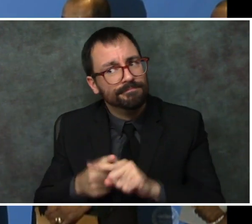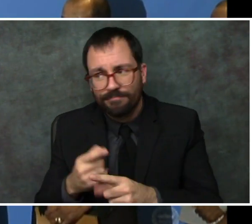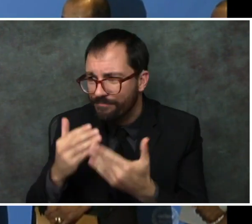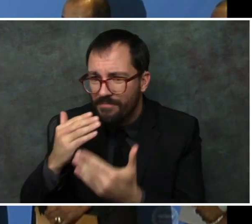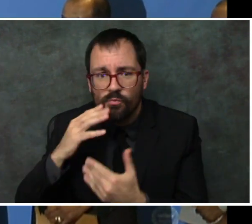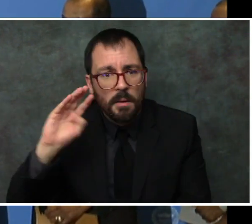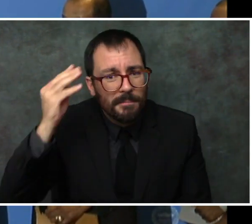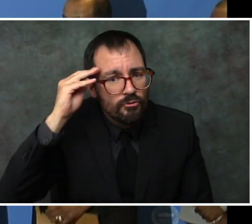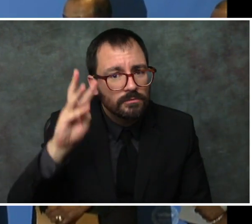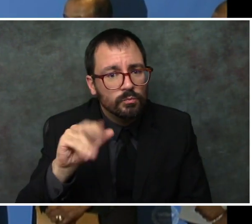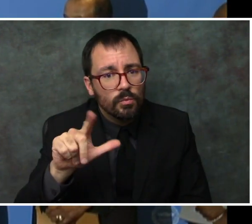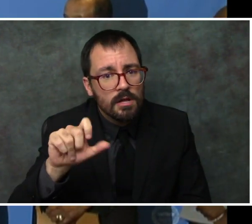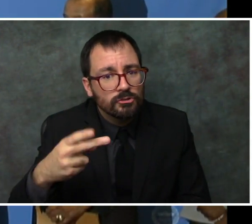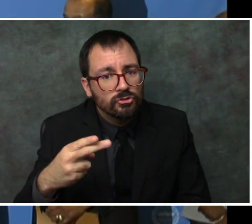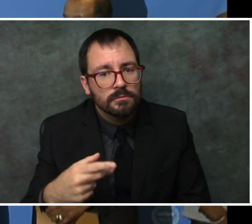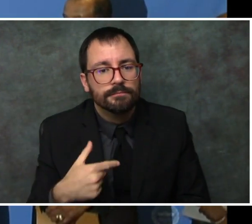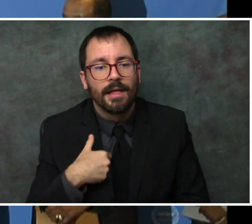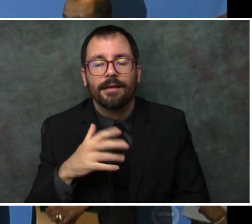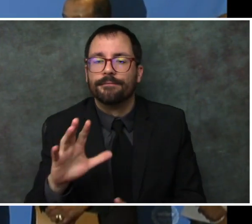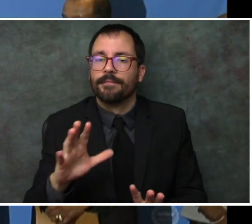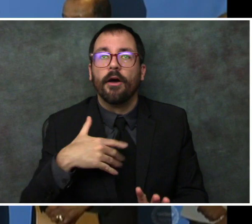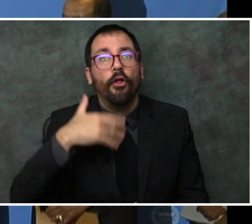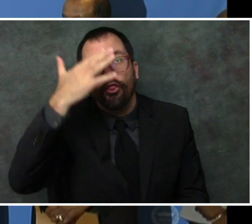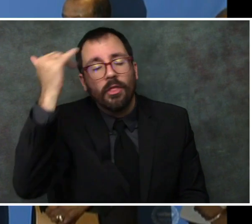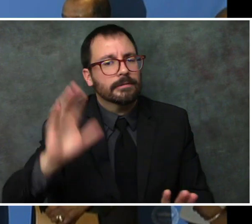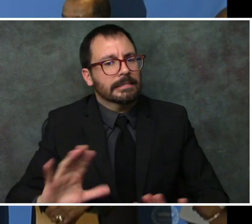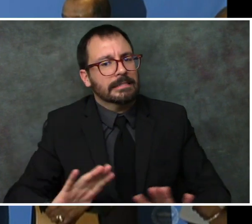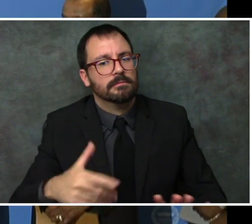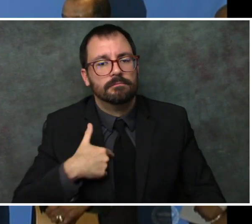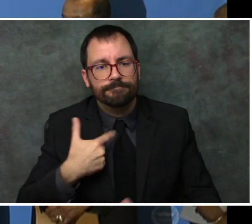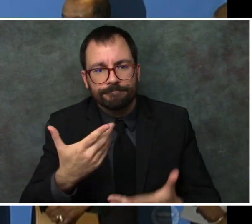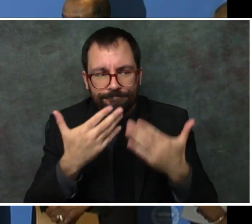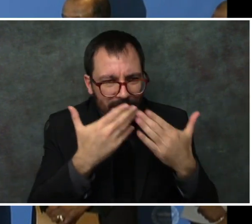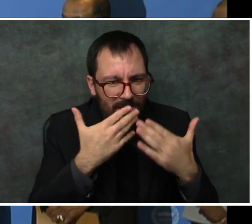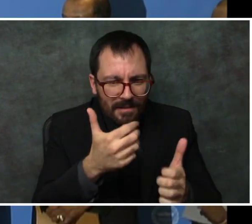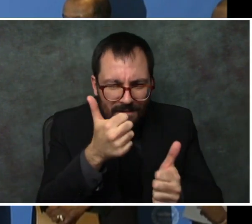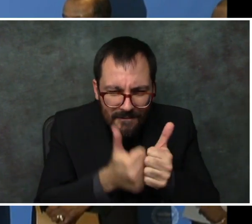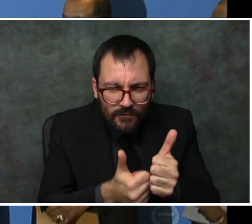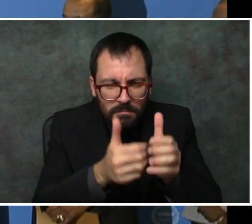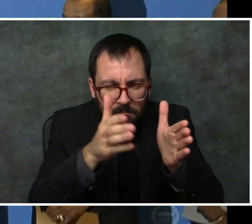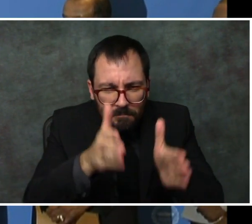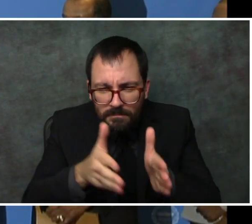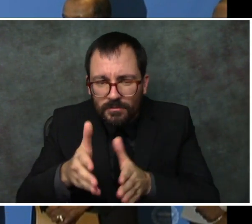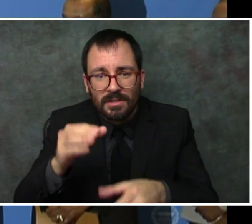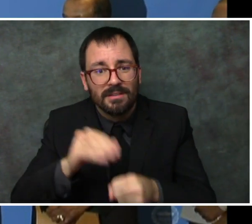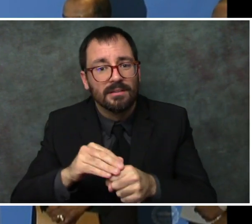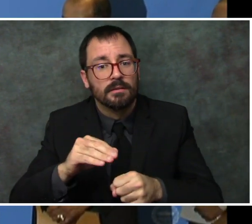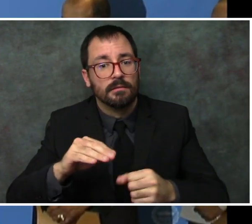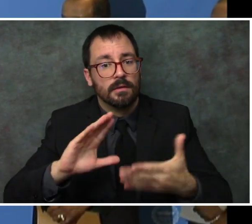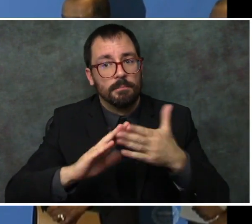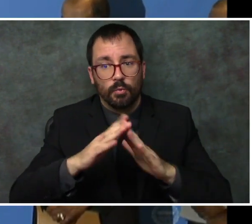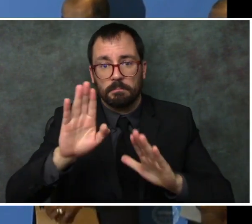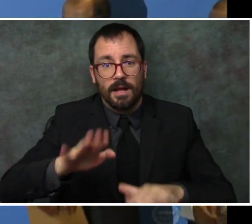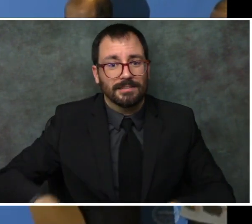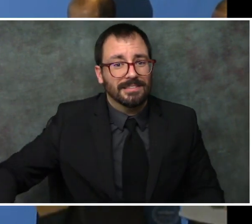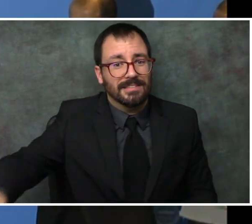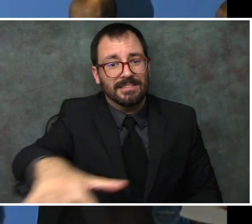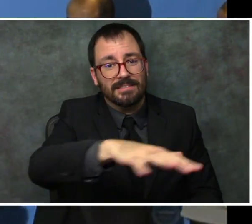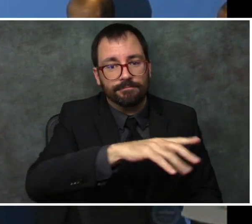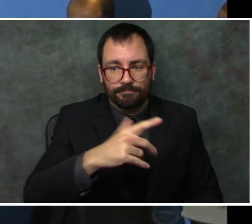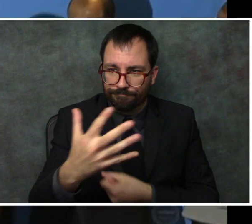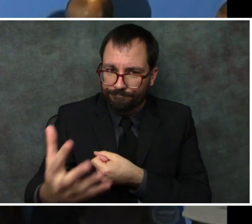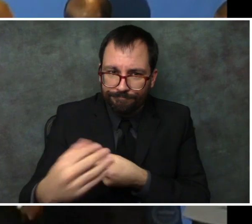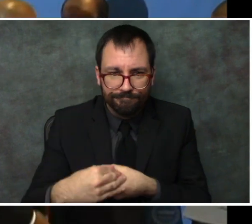the communities of Boston who took part in making these reforms. Thank you all. God bless.